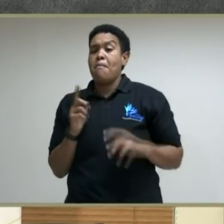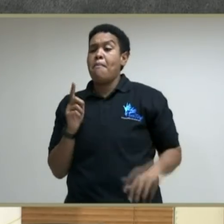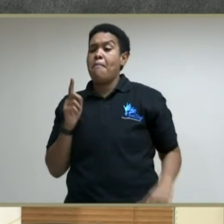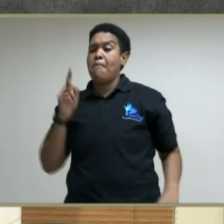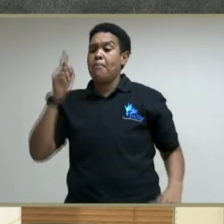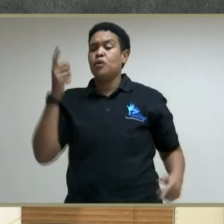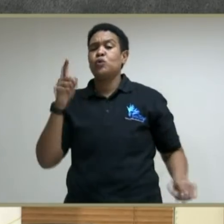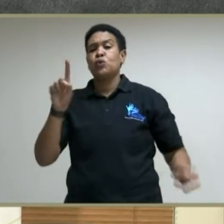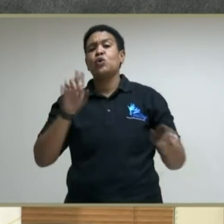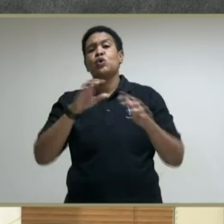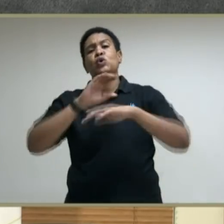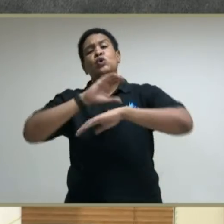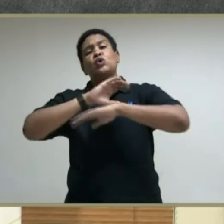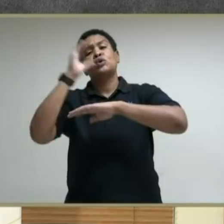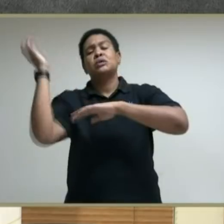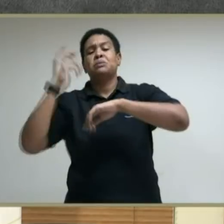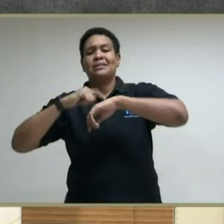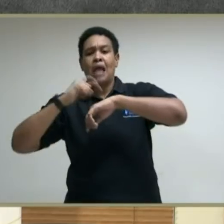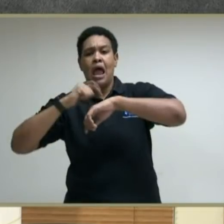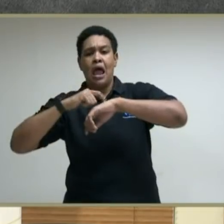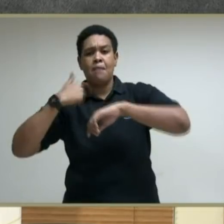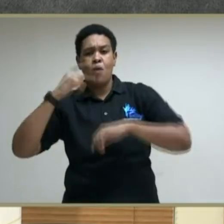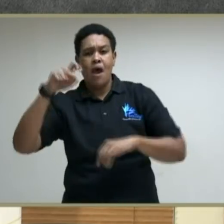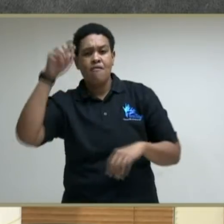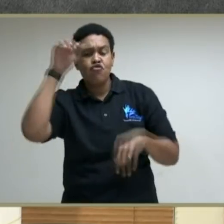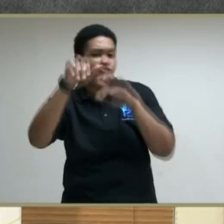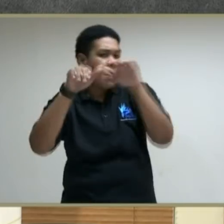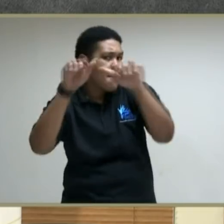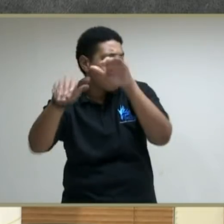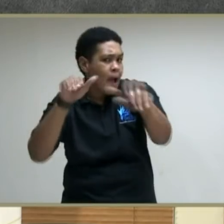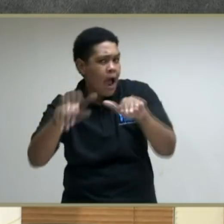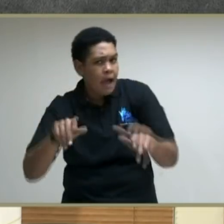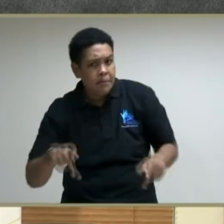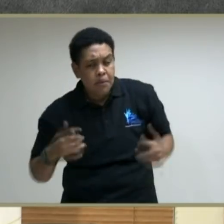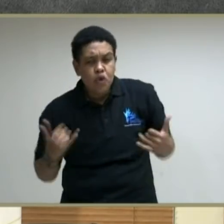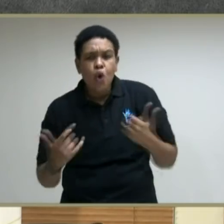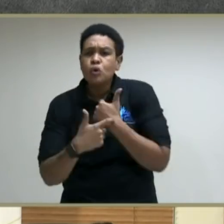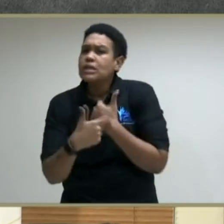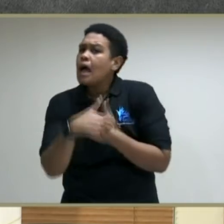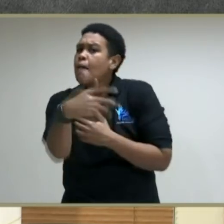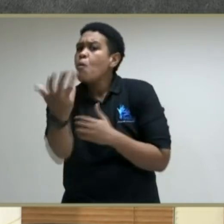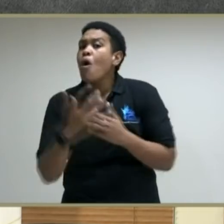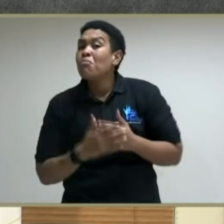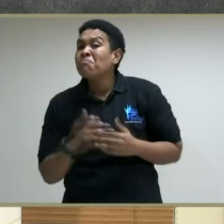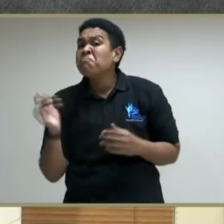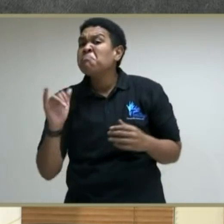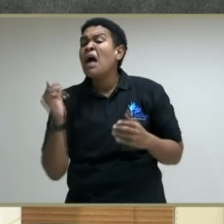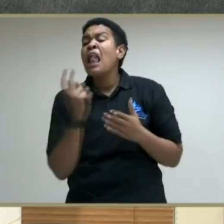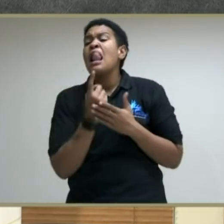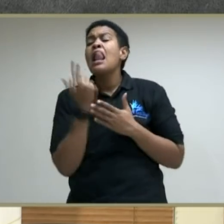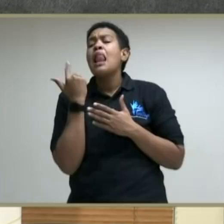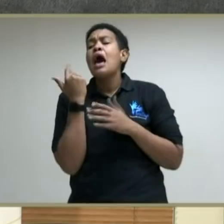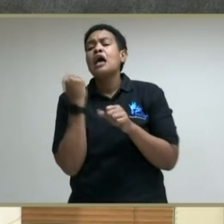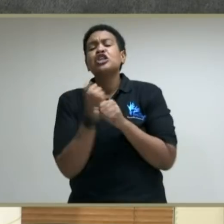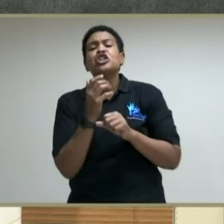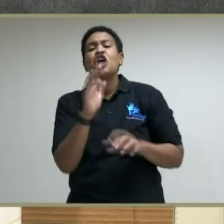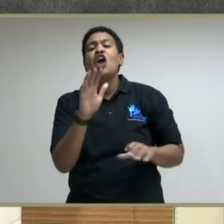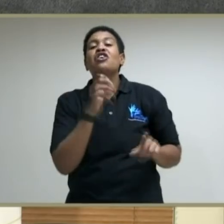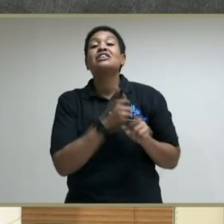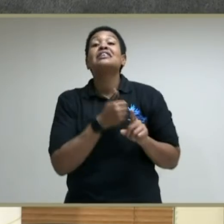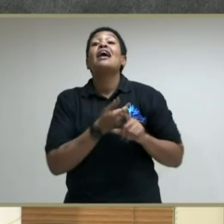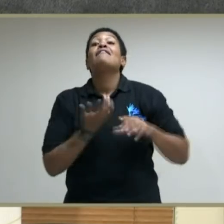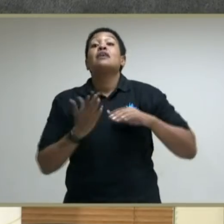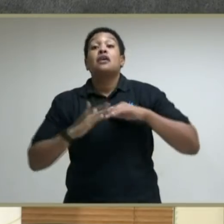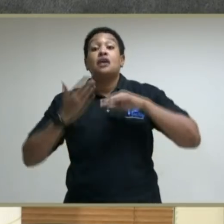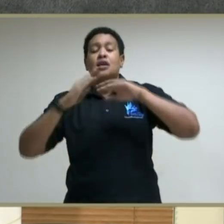during the Christmas period, and we have to remind persons at this time that just like last year, the